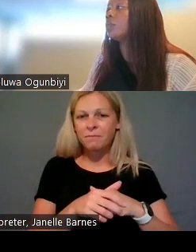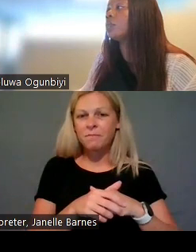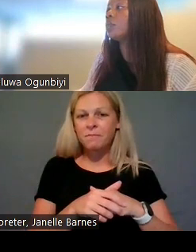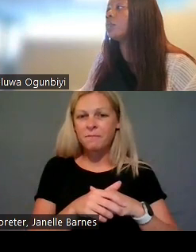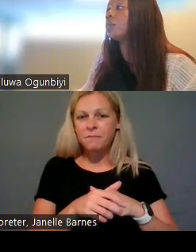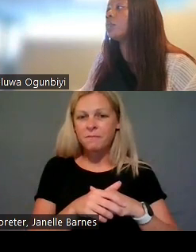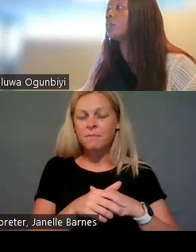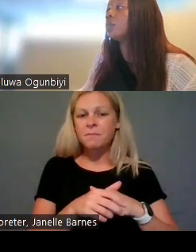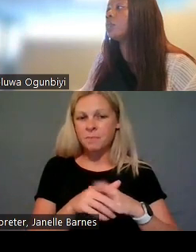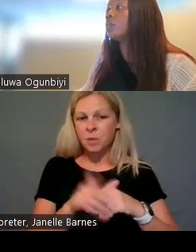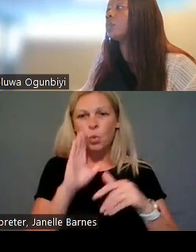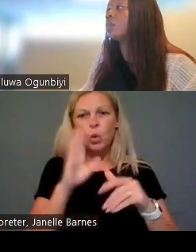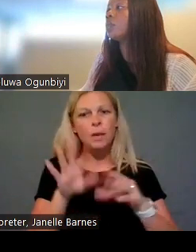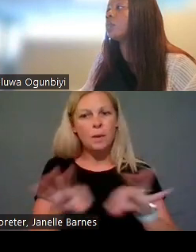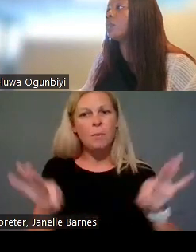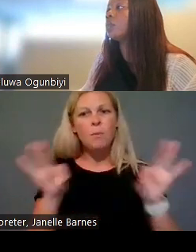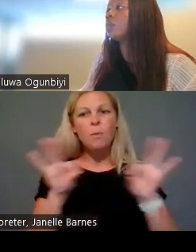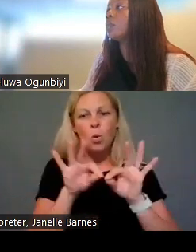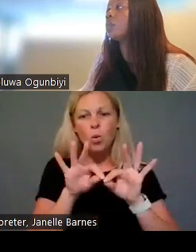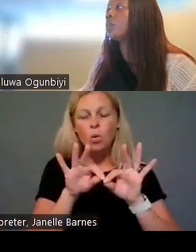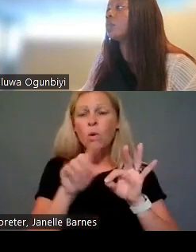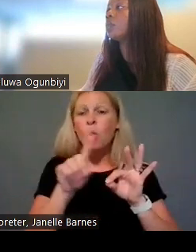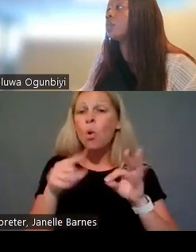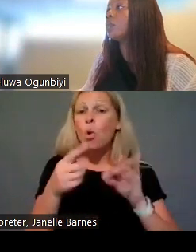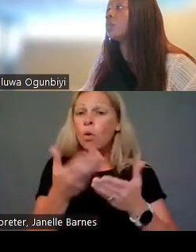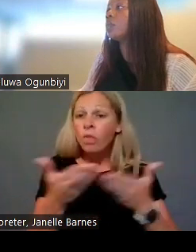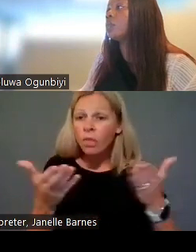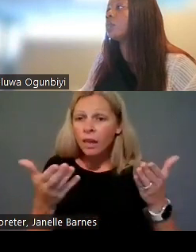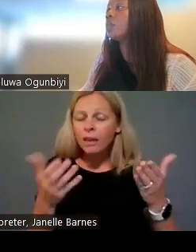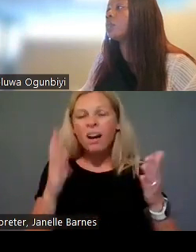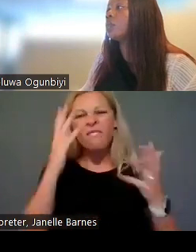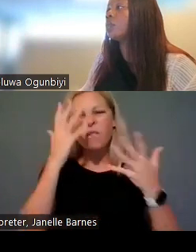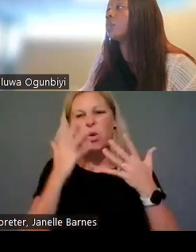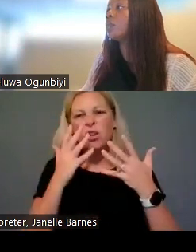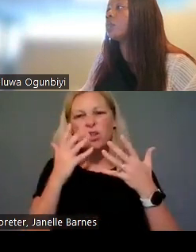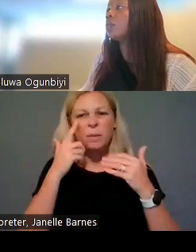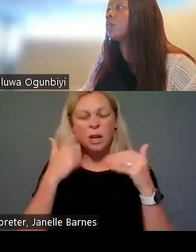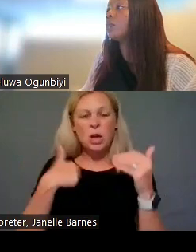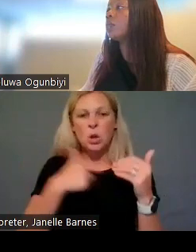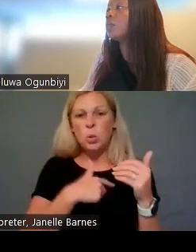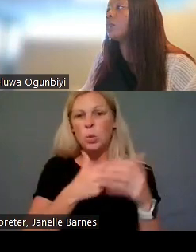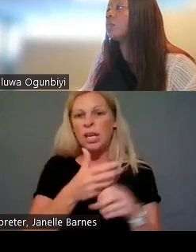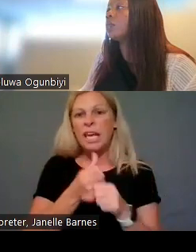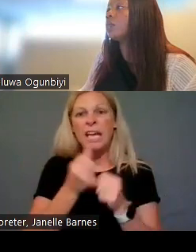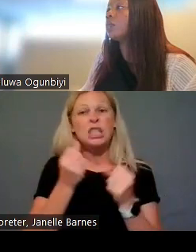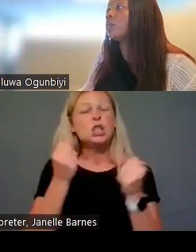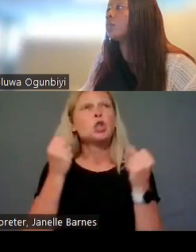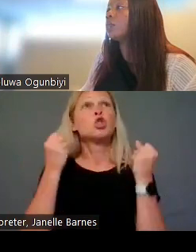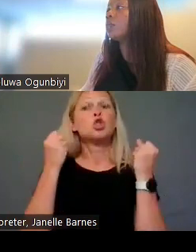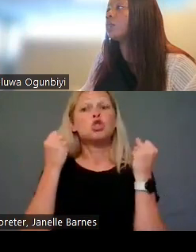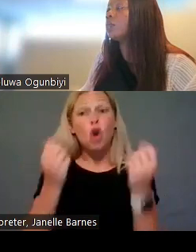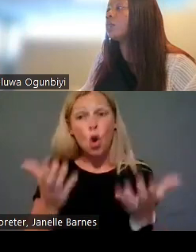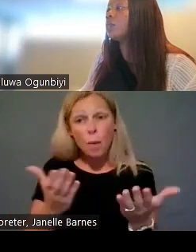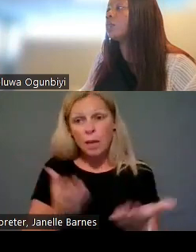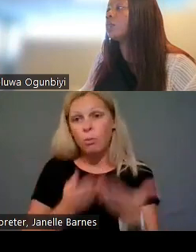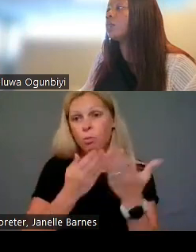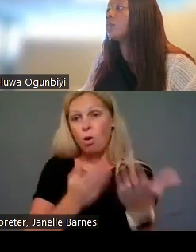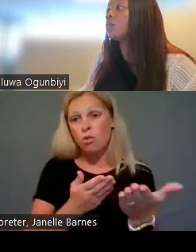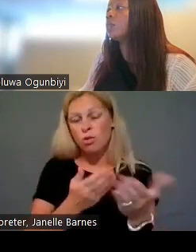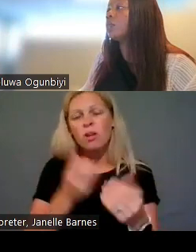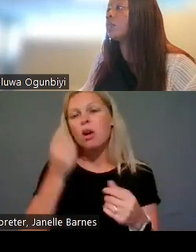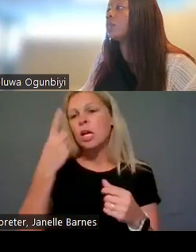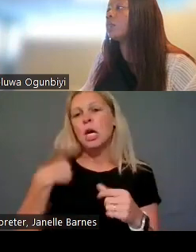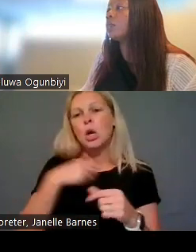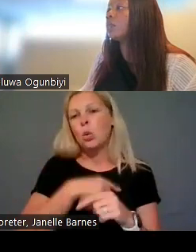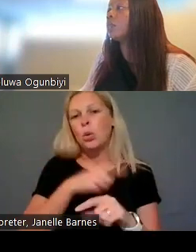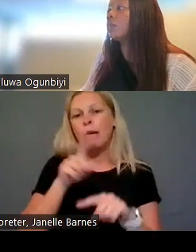that will be very important. The only thing I also is, unfortunately, because we do get so many proposals, we are unable to respond